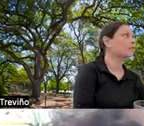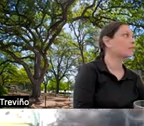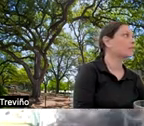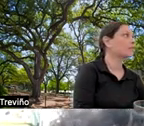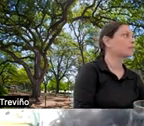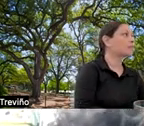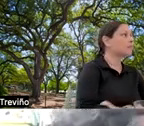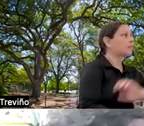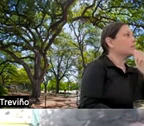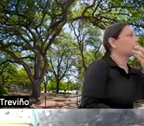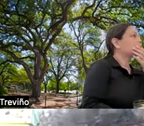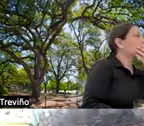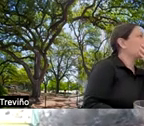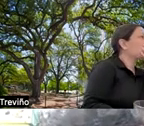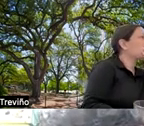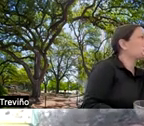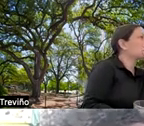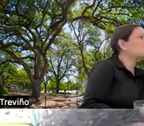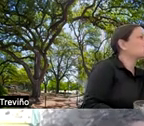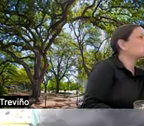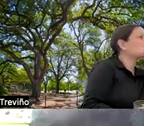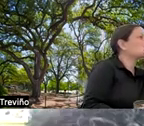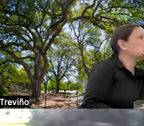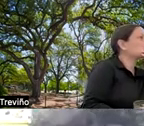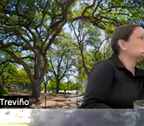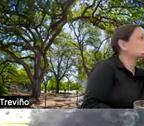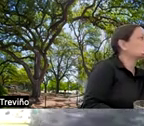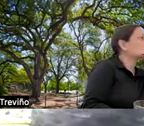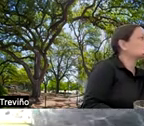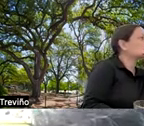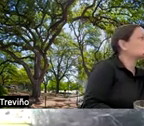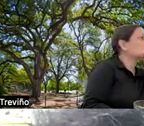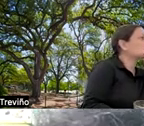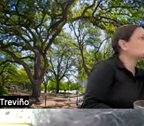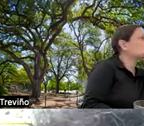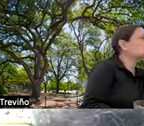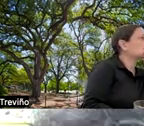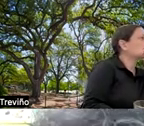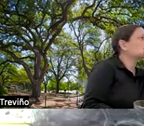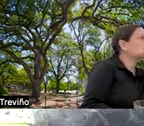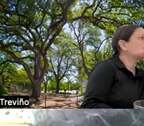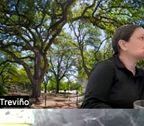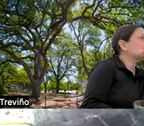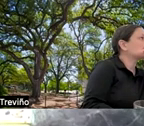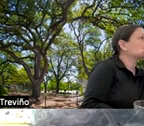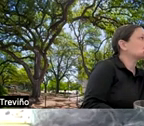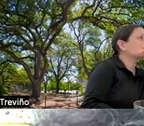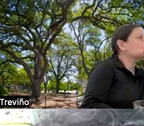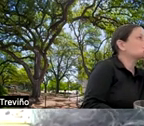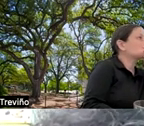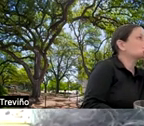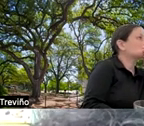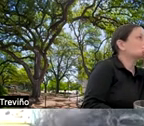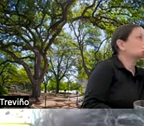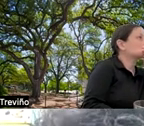deliverable, we actually mapped out everybody's strategic plans based off of the PDG renewal grants activities. And